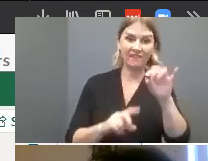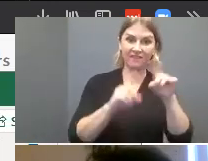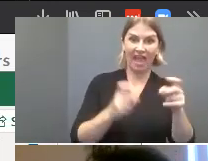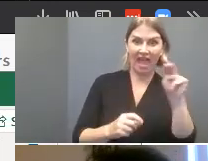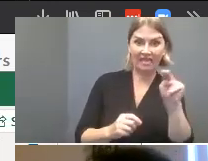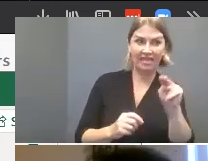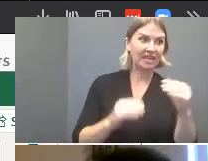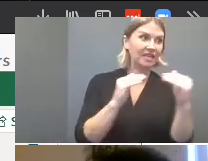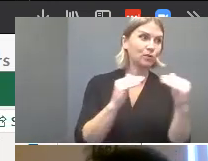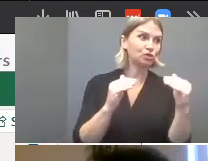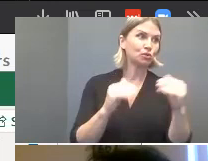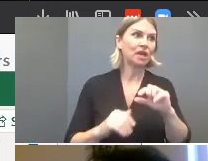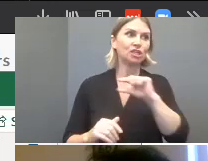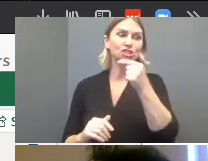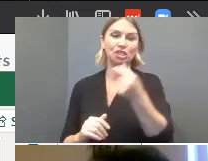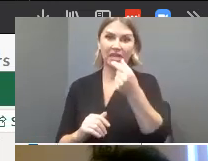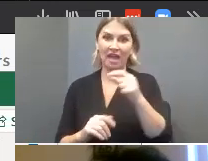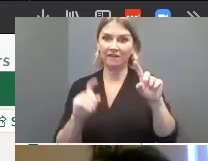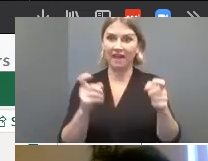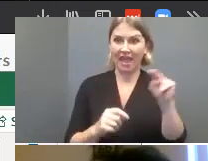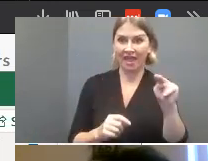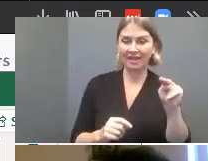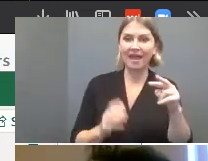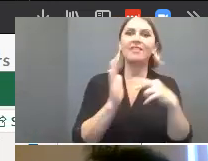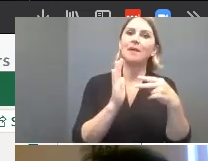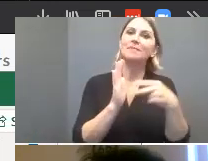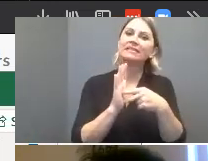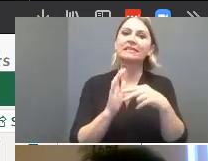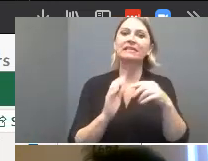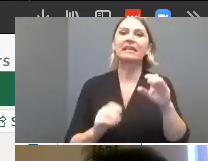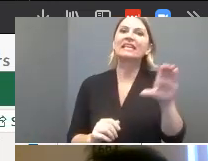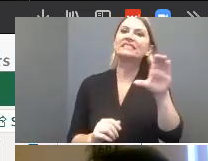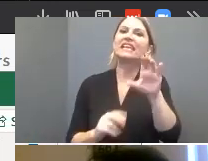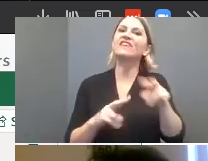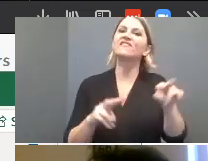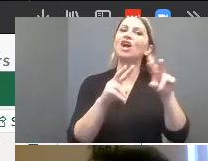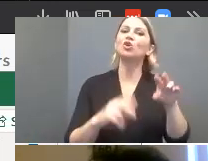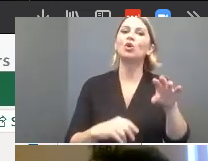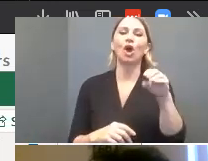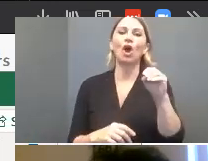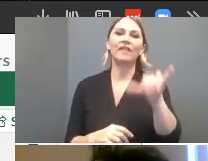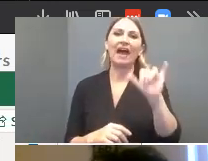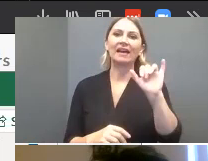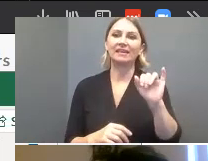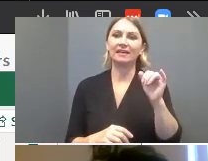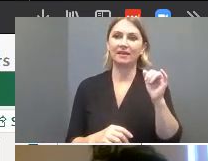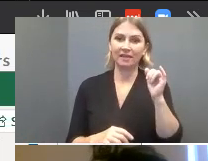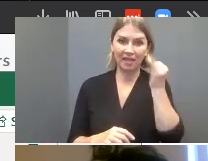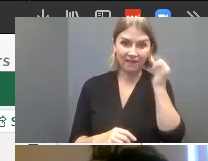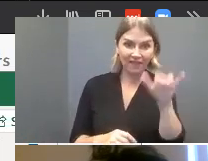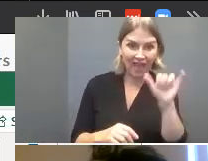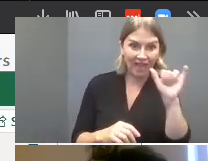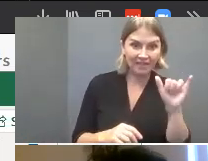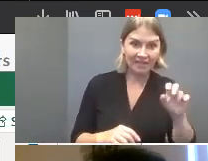to big O of g of n, it means that there resides some c value such that f of n is always less than